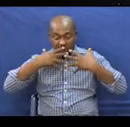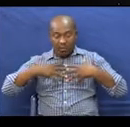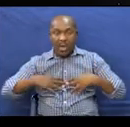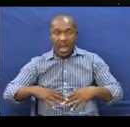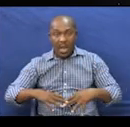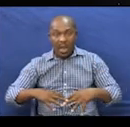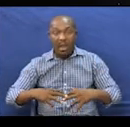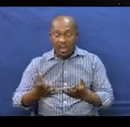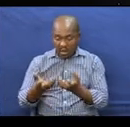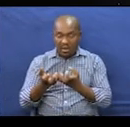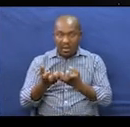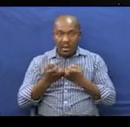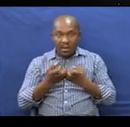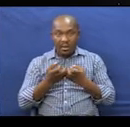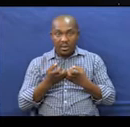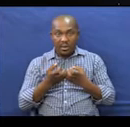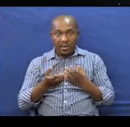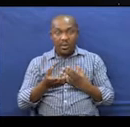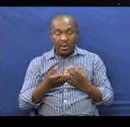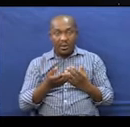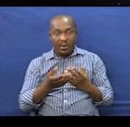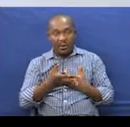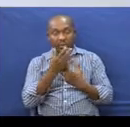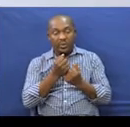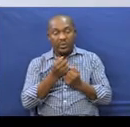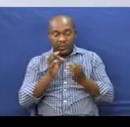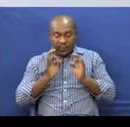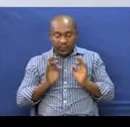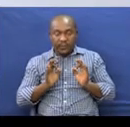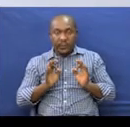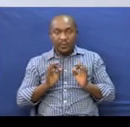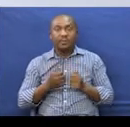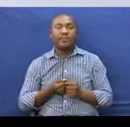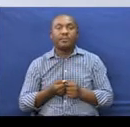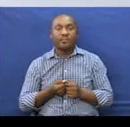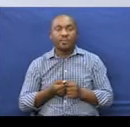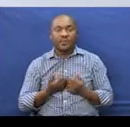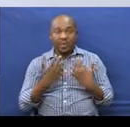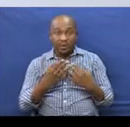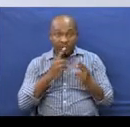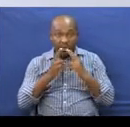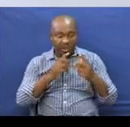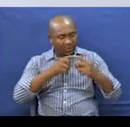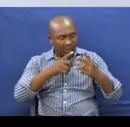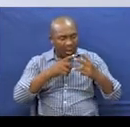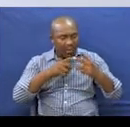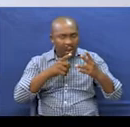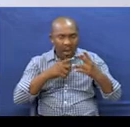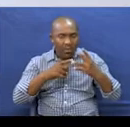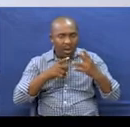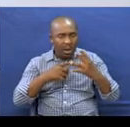organism needs in order to satisfy their needs. Let us start discussing one after another, starting